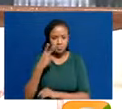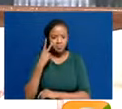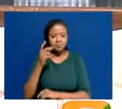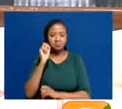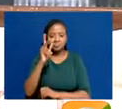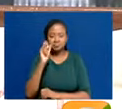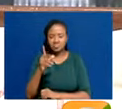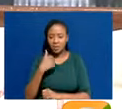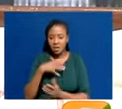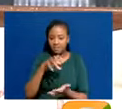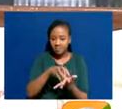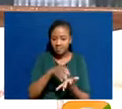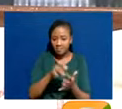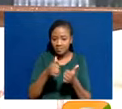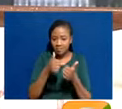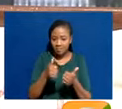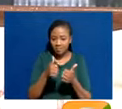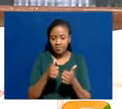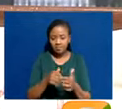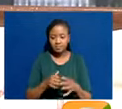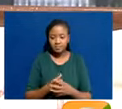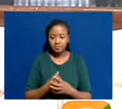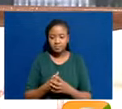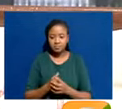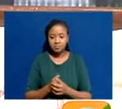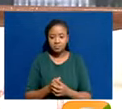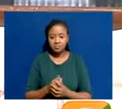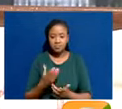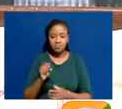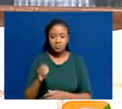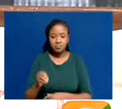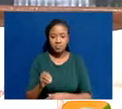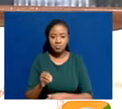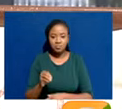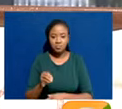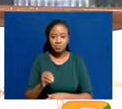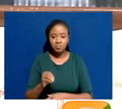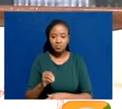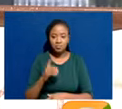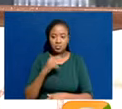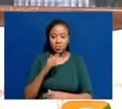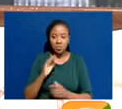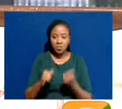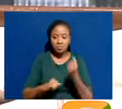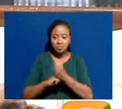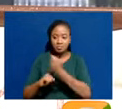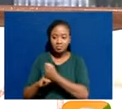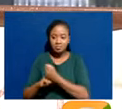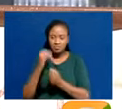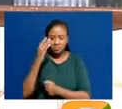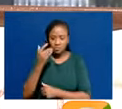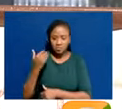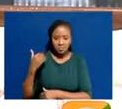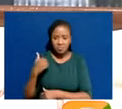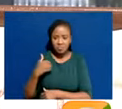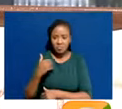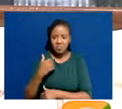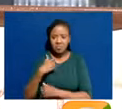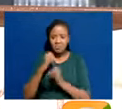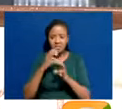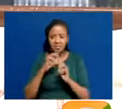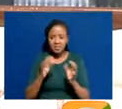we have the station, but where are the trains? Who's coming there? Yeah. I'm not going to evict people outside railways. Right. And there's nothing happening in there.